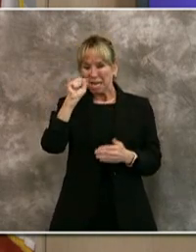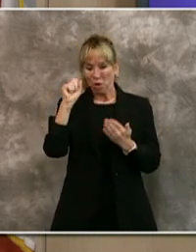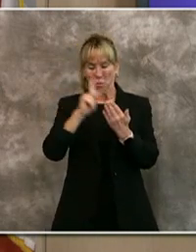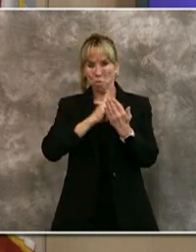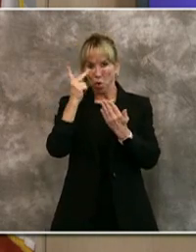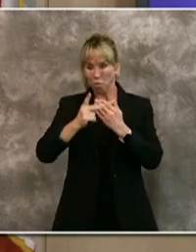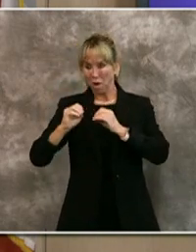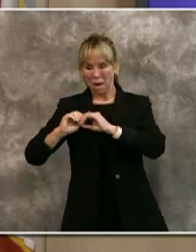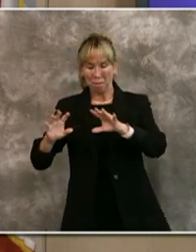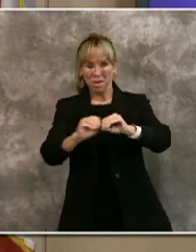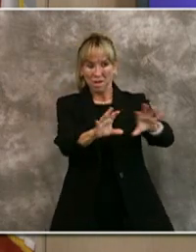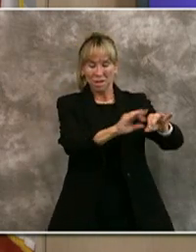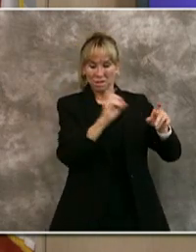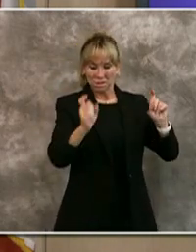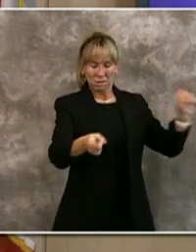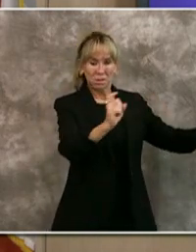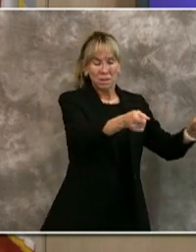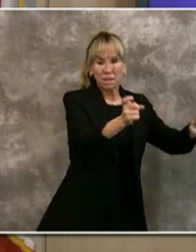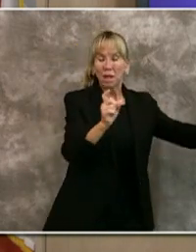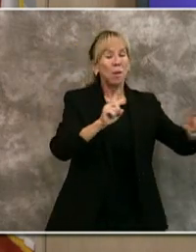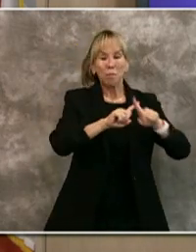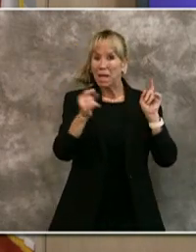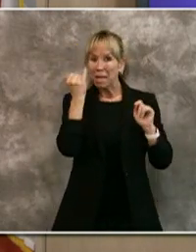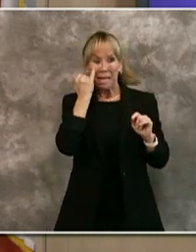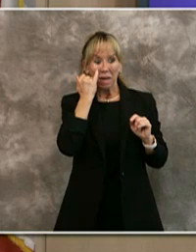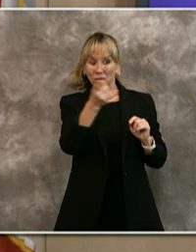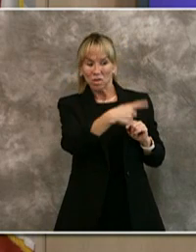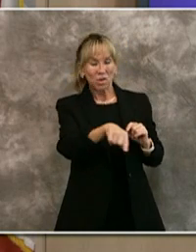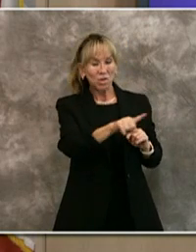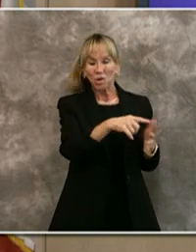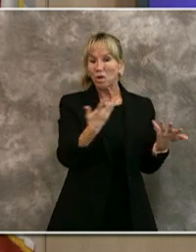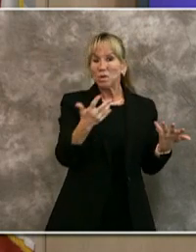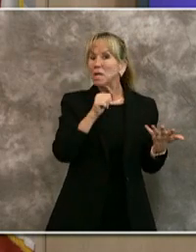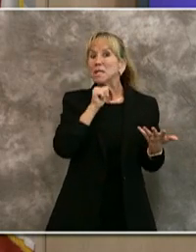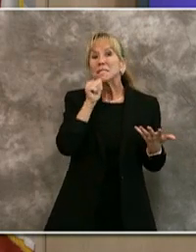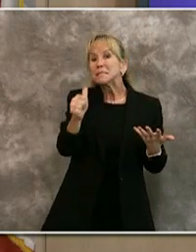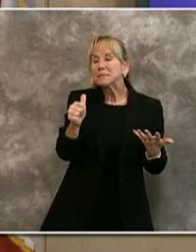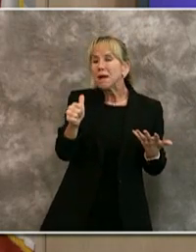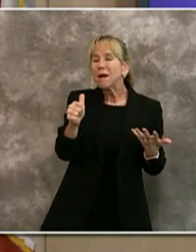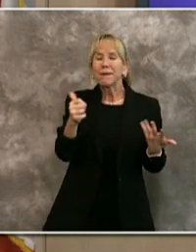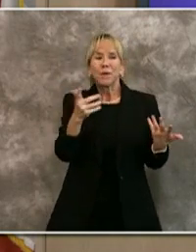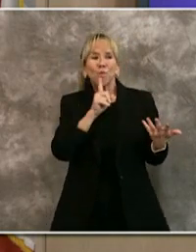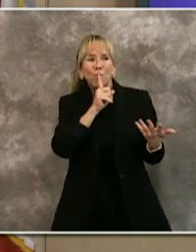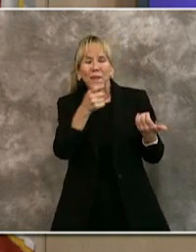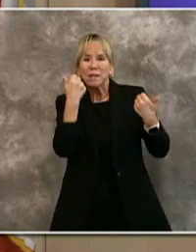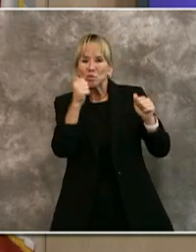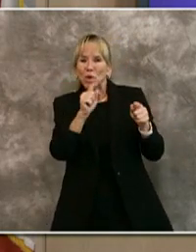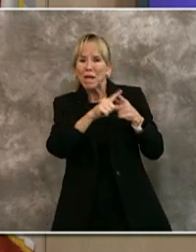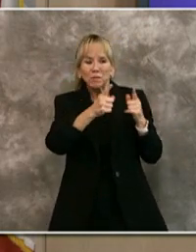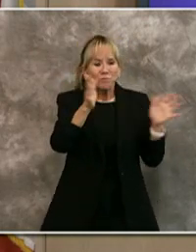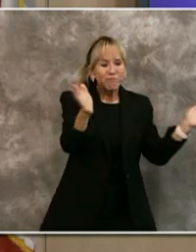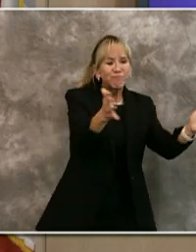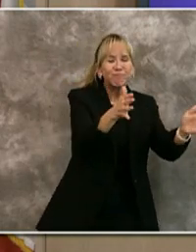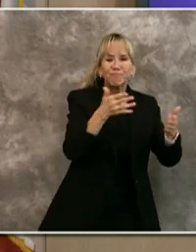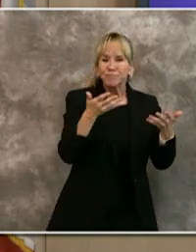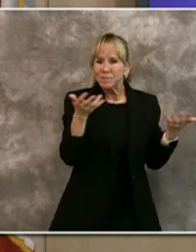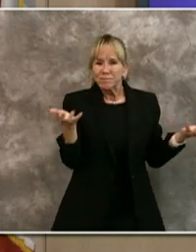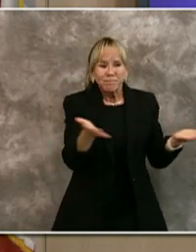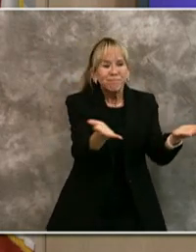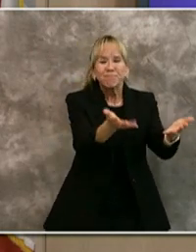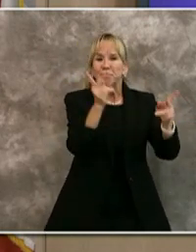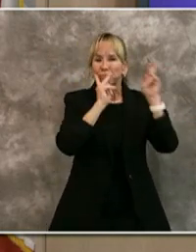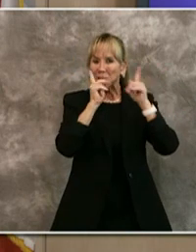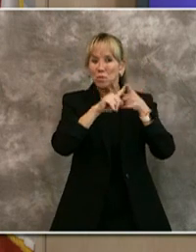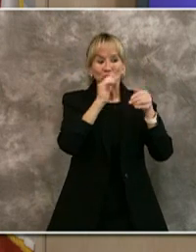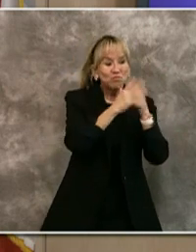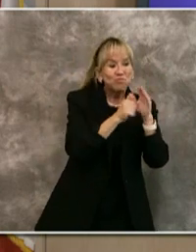doing what you can to enforce mask usage and hand washing and social distancing, if counties aren't